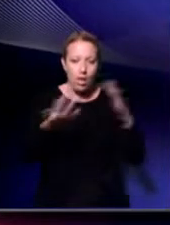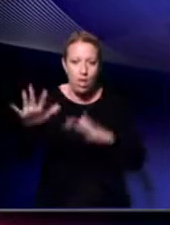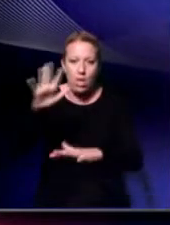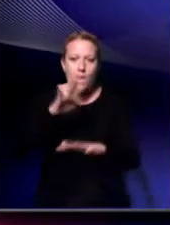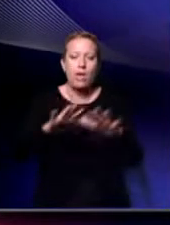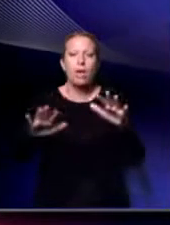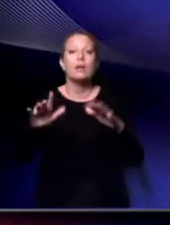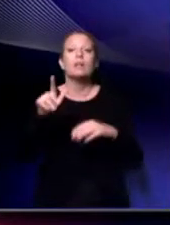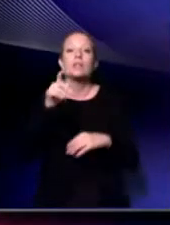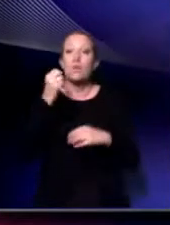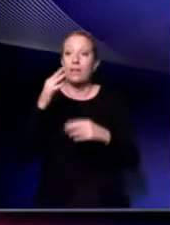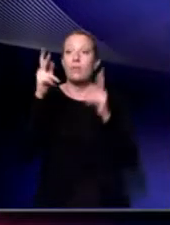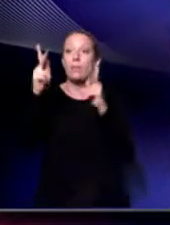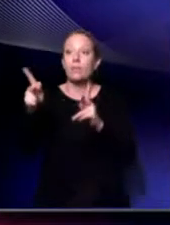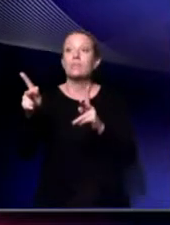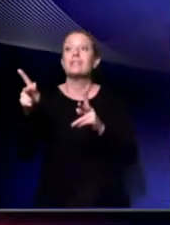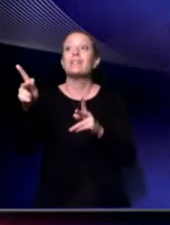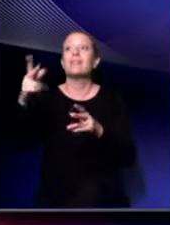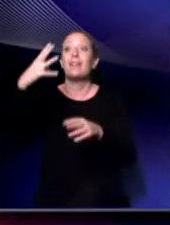plan.